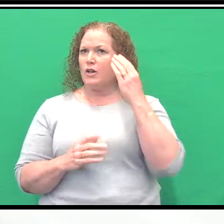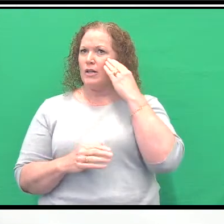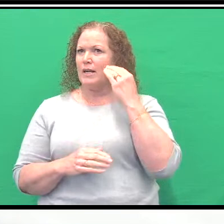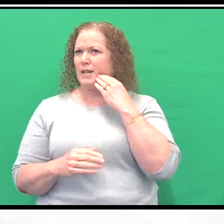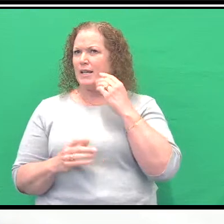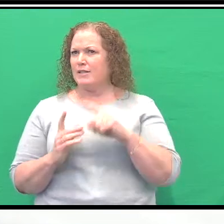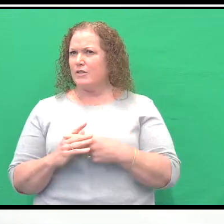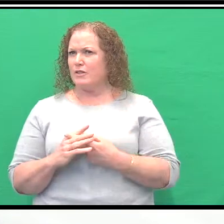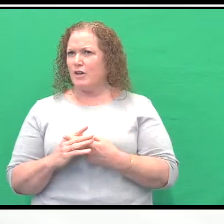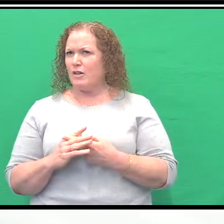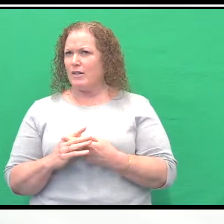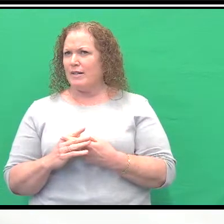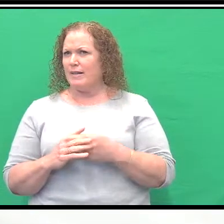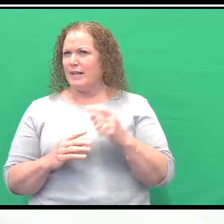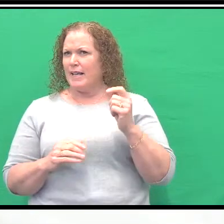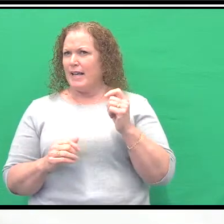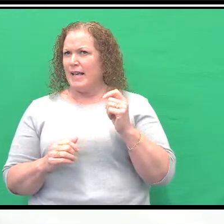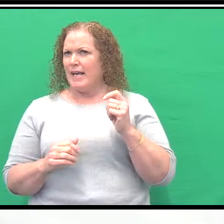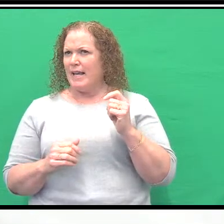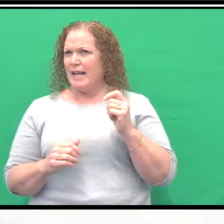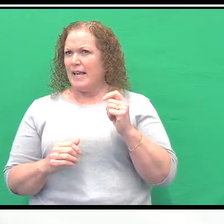Act for October and November